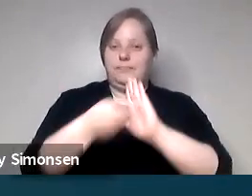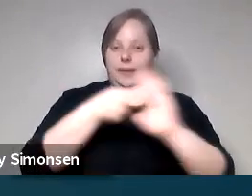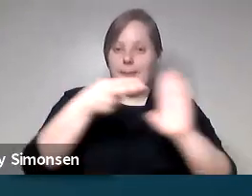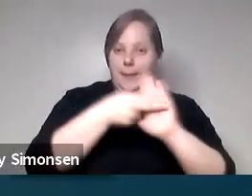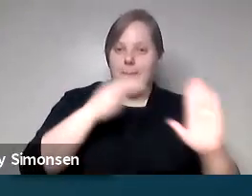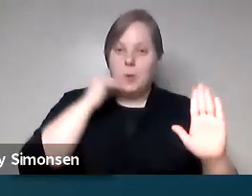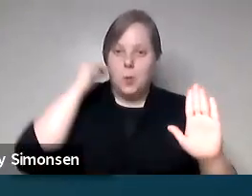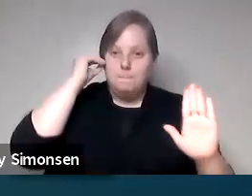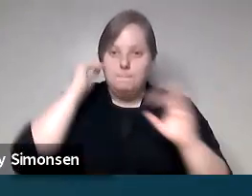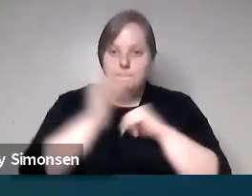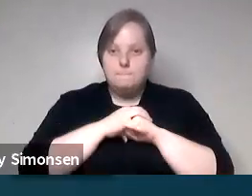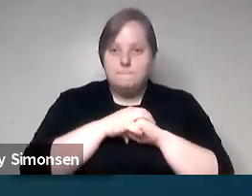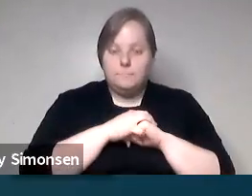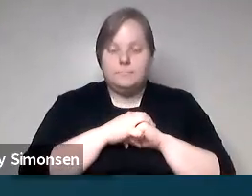home.